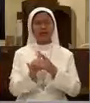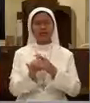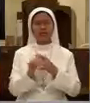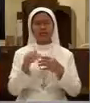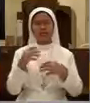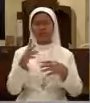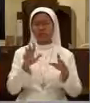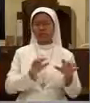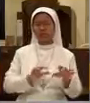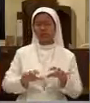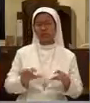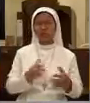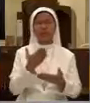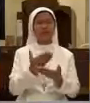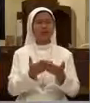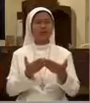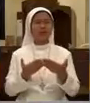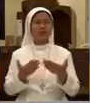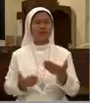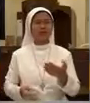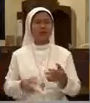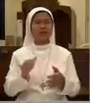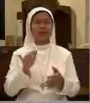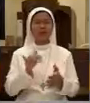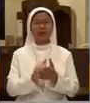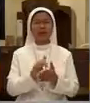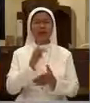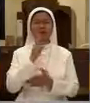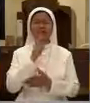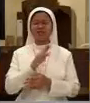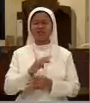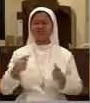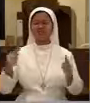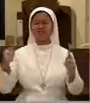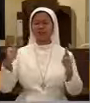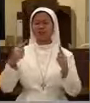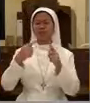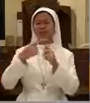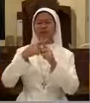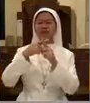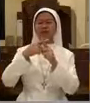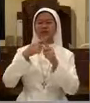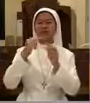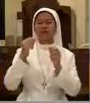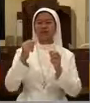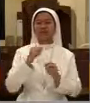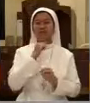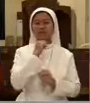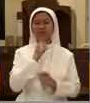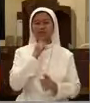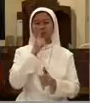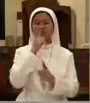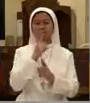things that are counter witness to the gospel.